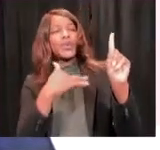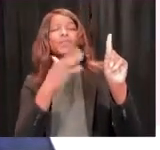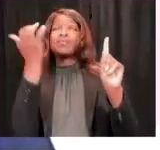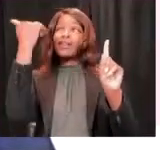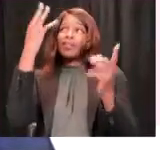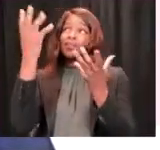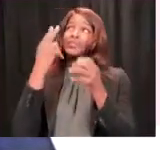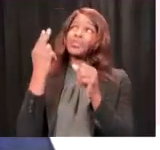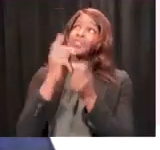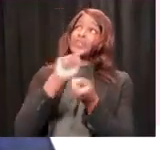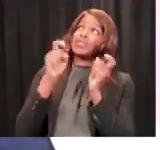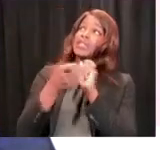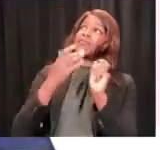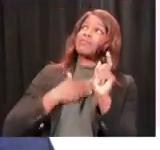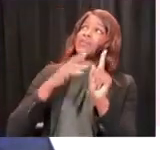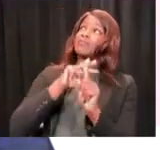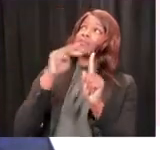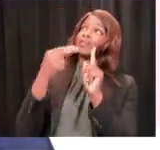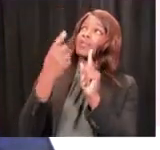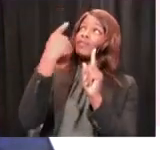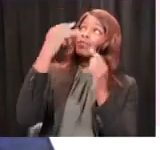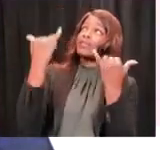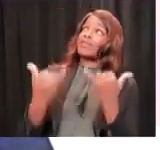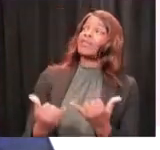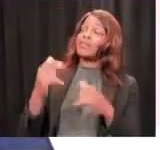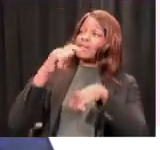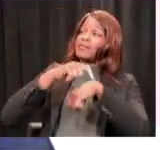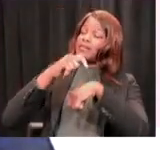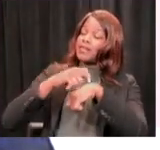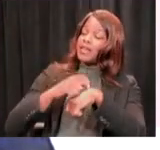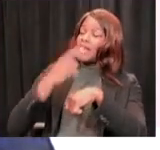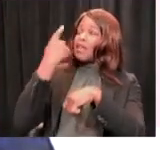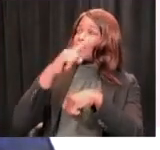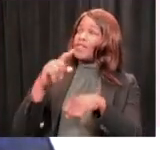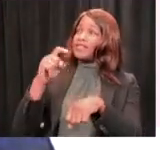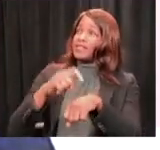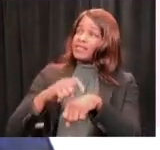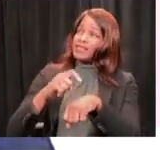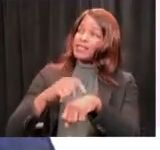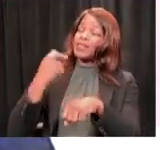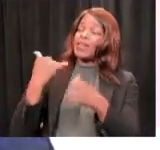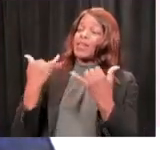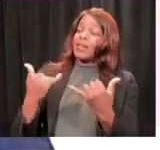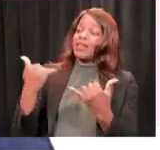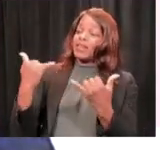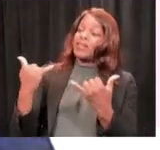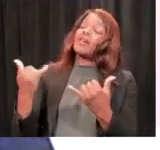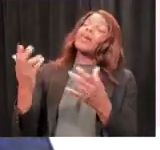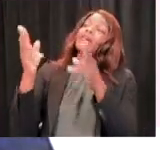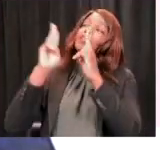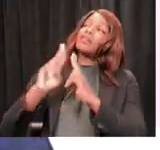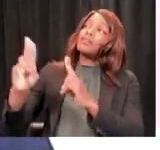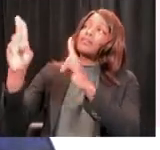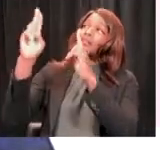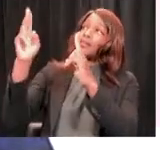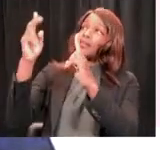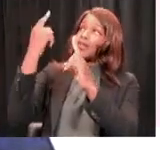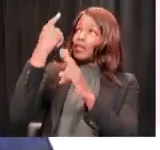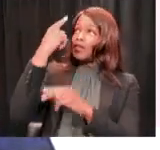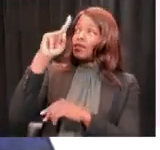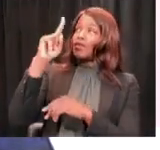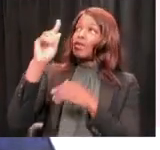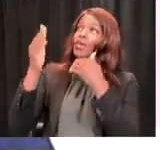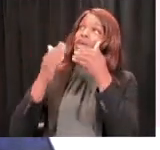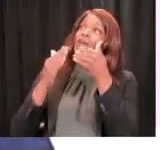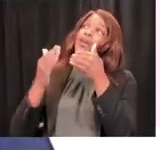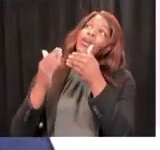you to repack my badge for this season, for this moment, for this time, so that I can honor you in the moment and space that you've